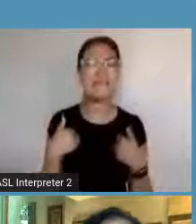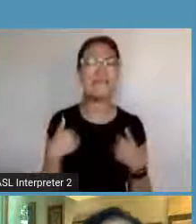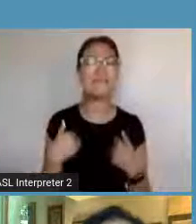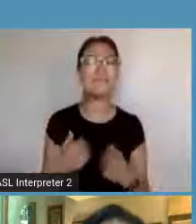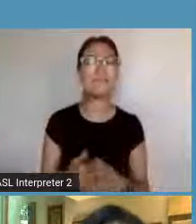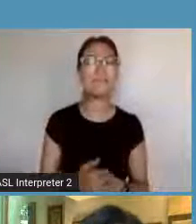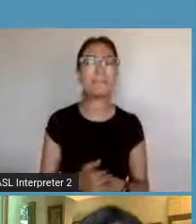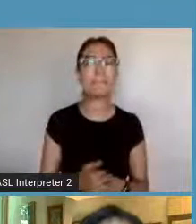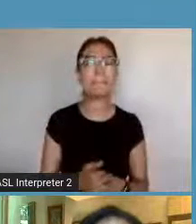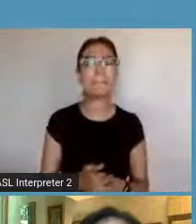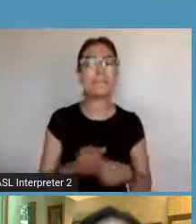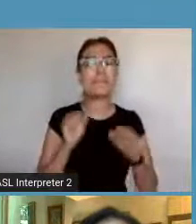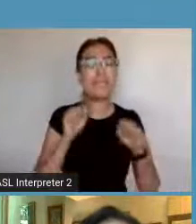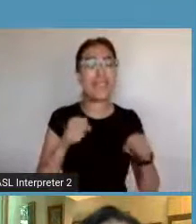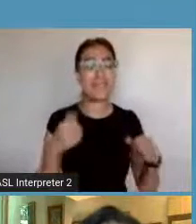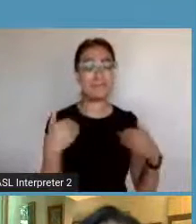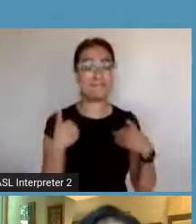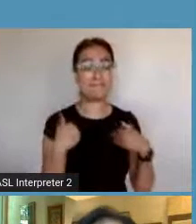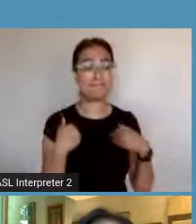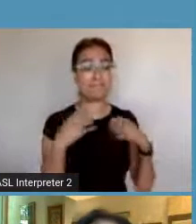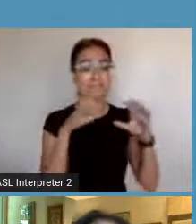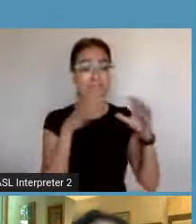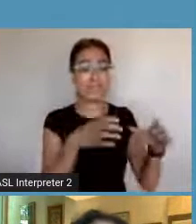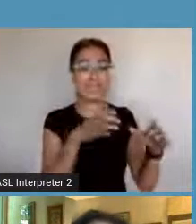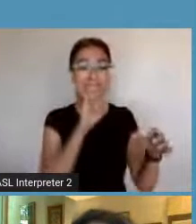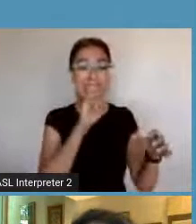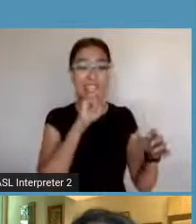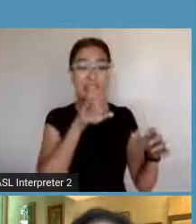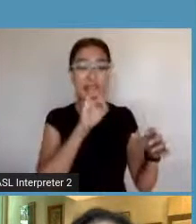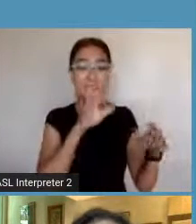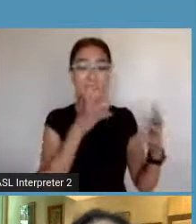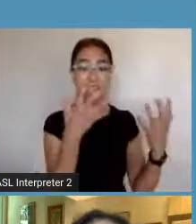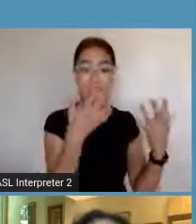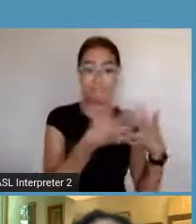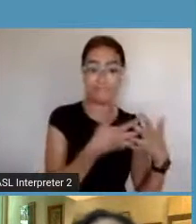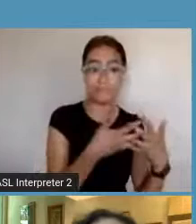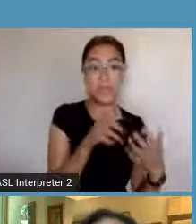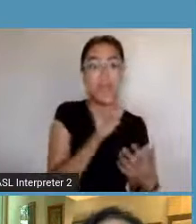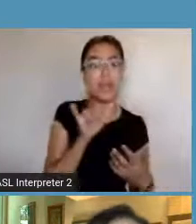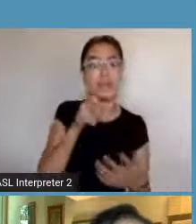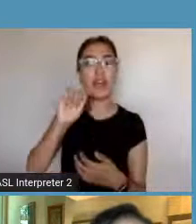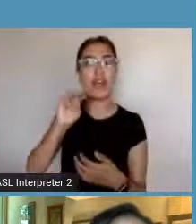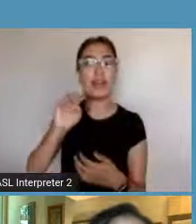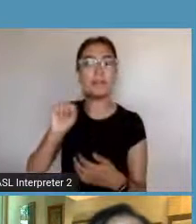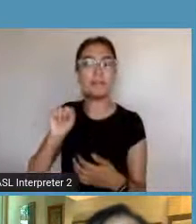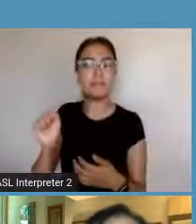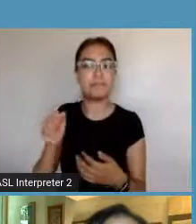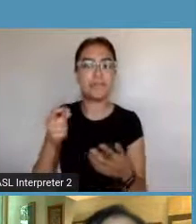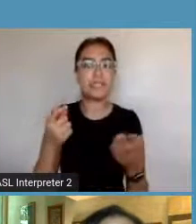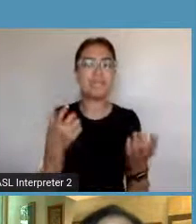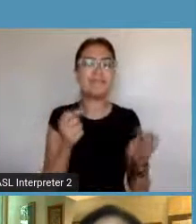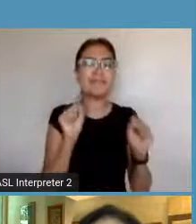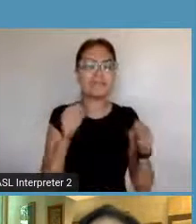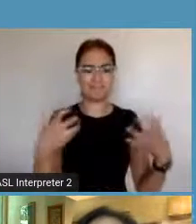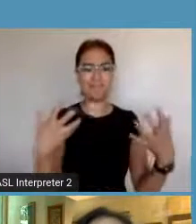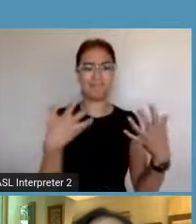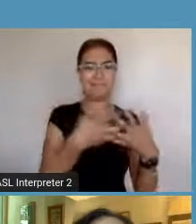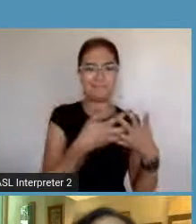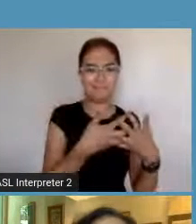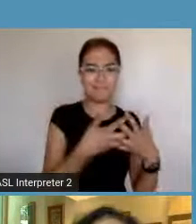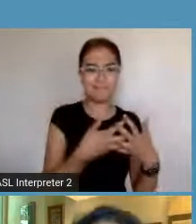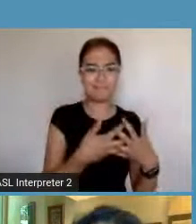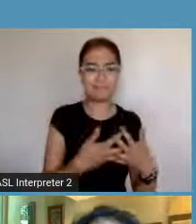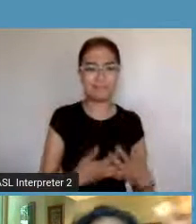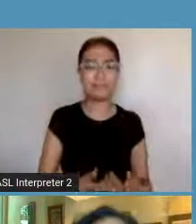programs like Omeka and WordPress and Skylar. And so, you know, it's story